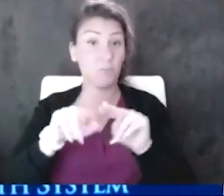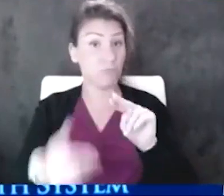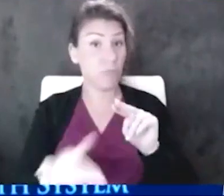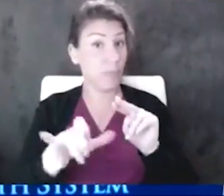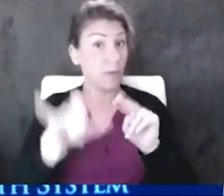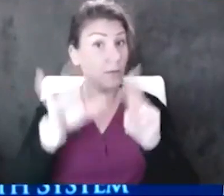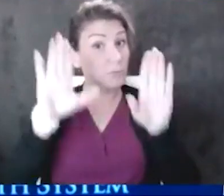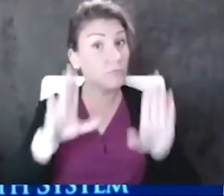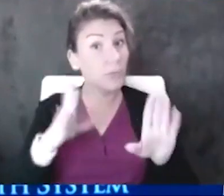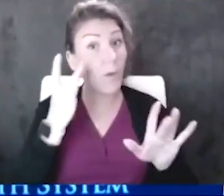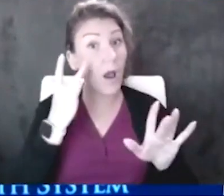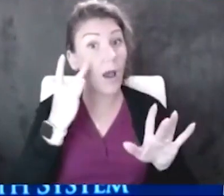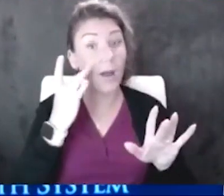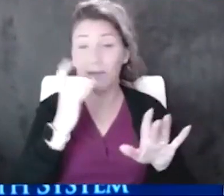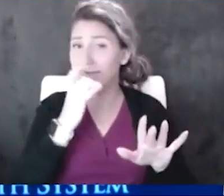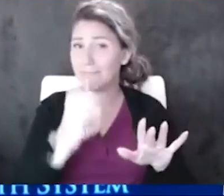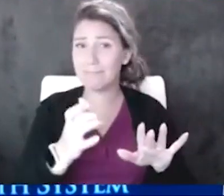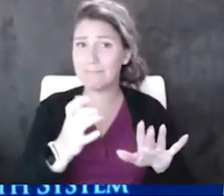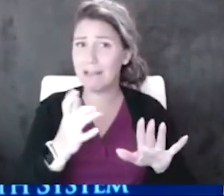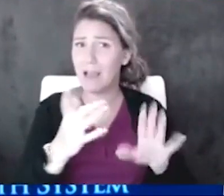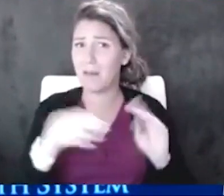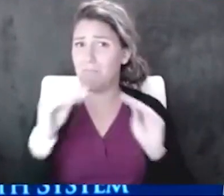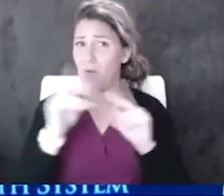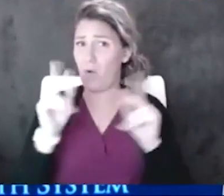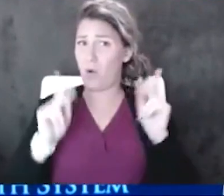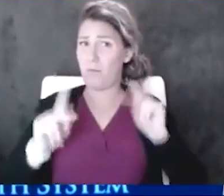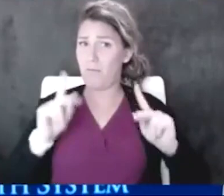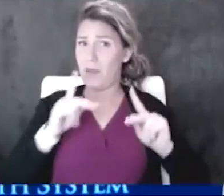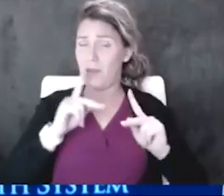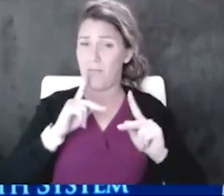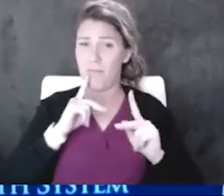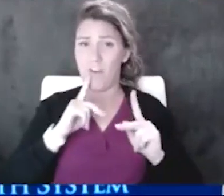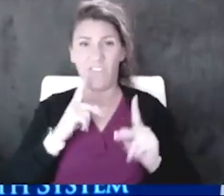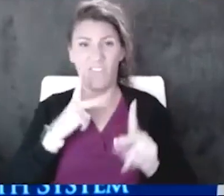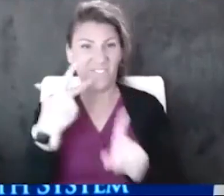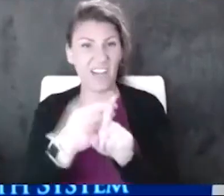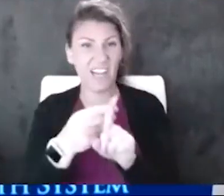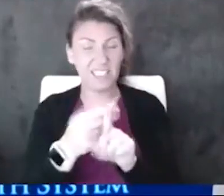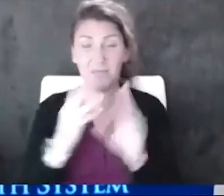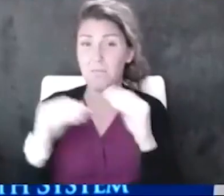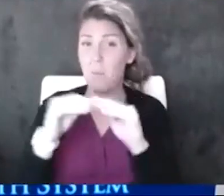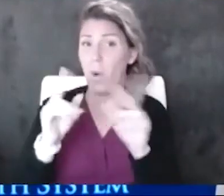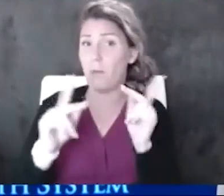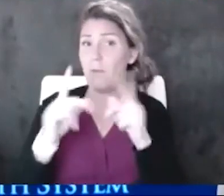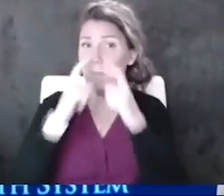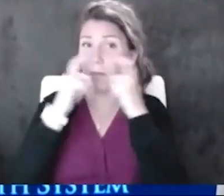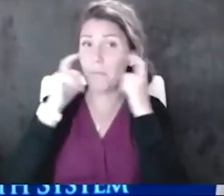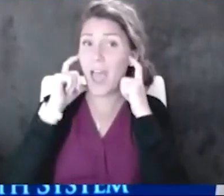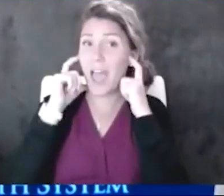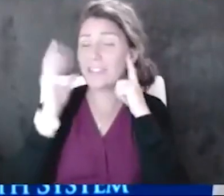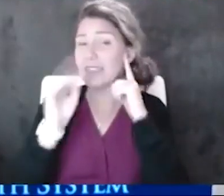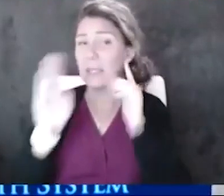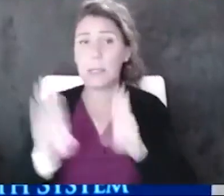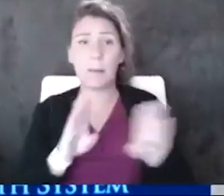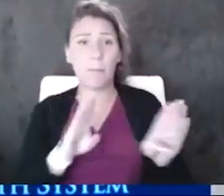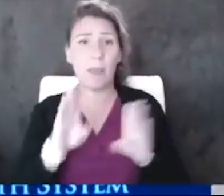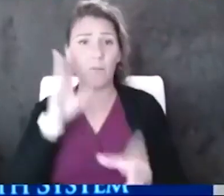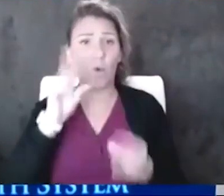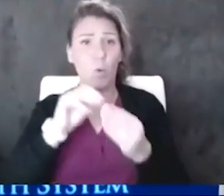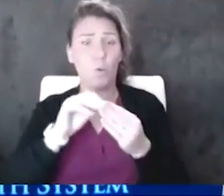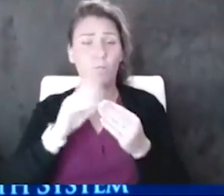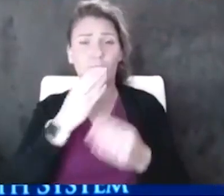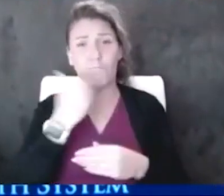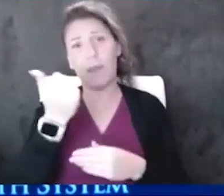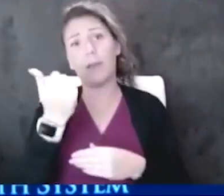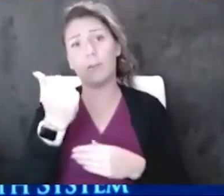not that we got that many more people vaccinated. I think more people are masked. And they're masked and the behaviors are overall better. I will